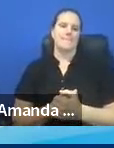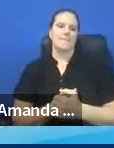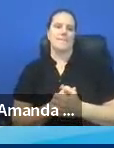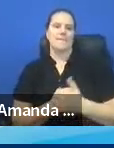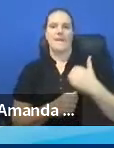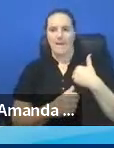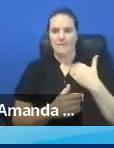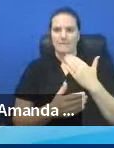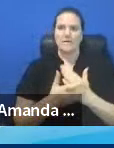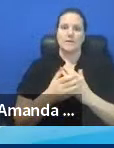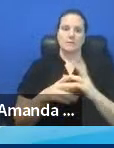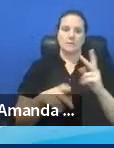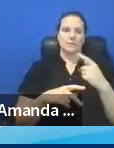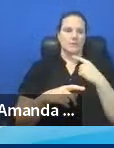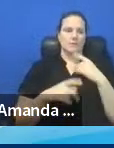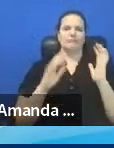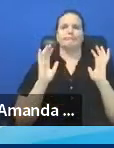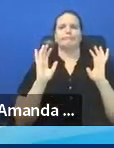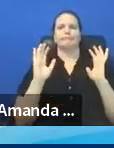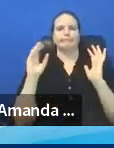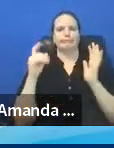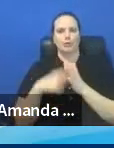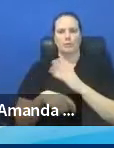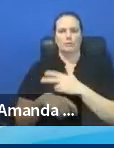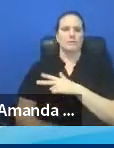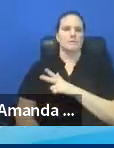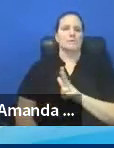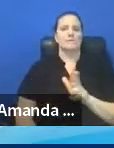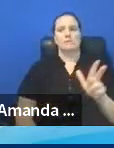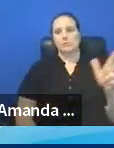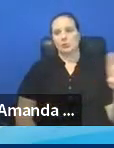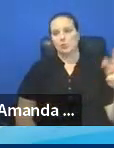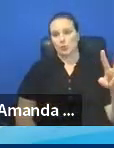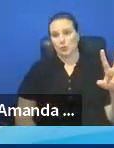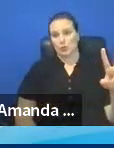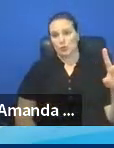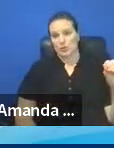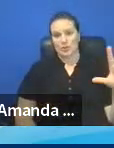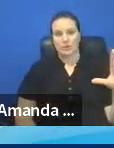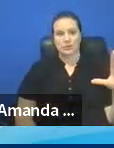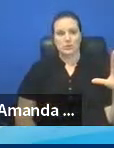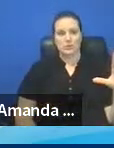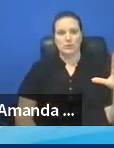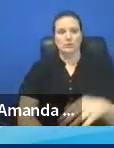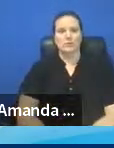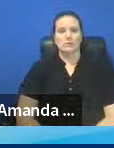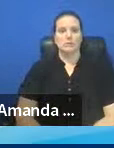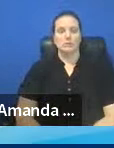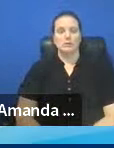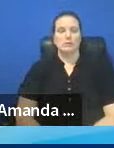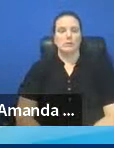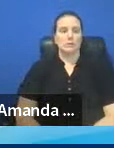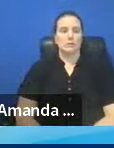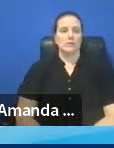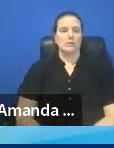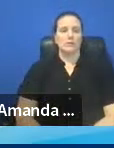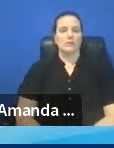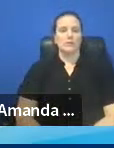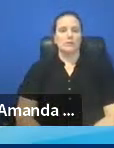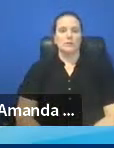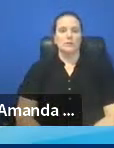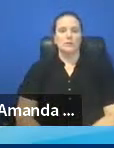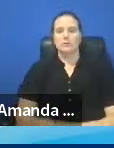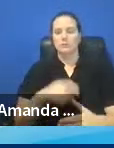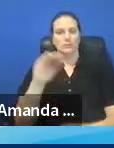some folks that would say, I don't want to pay a toll, I will go over to 205. I can't give you an exact percentage because